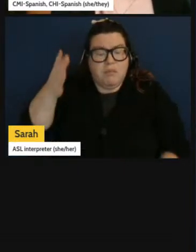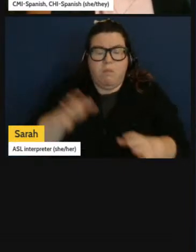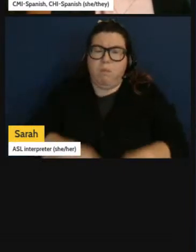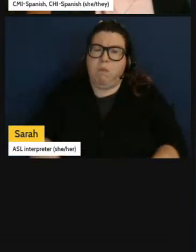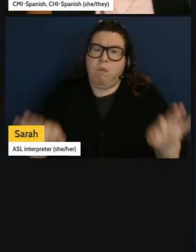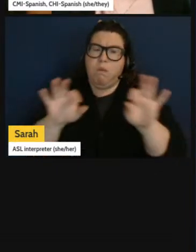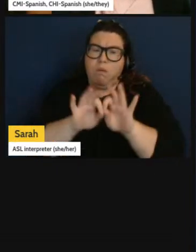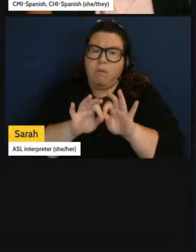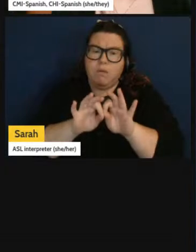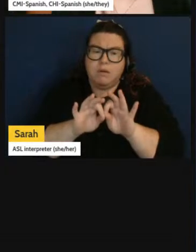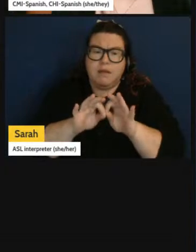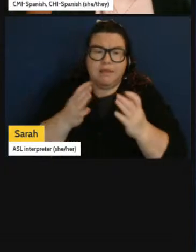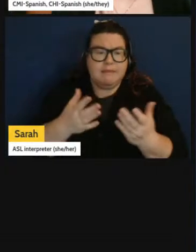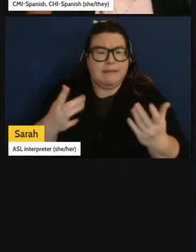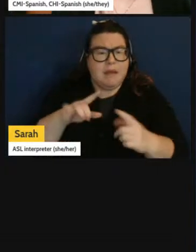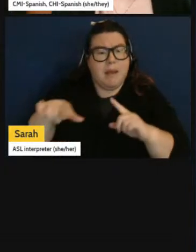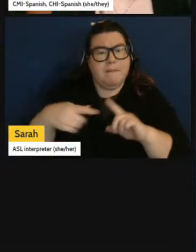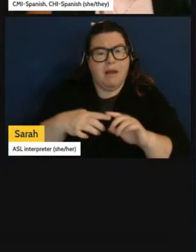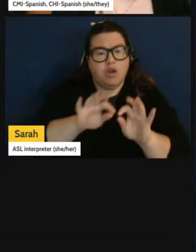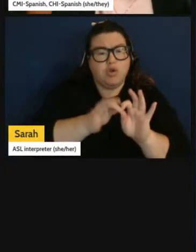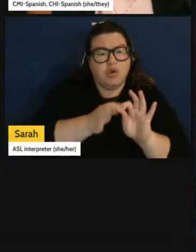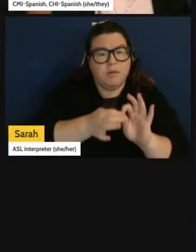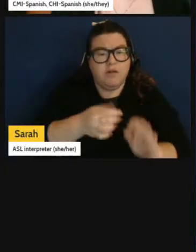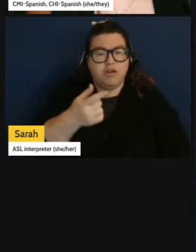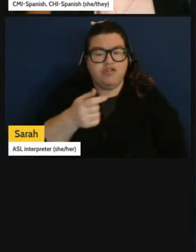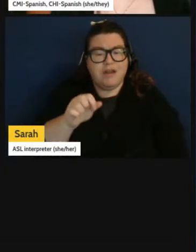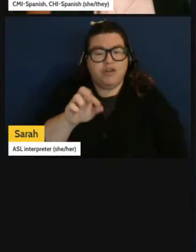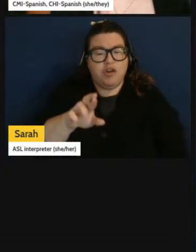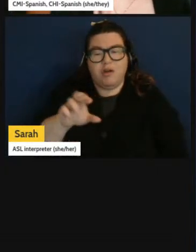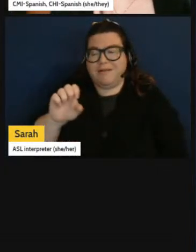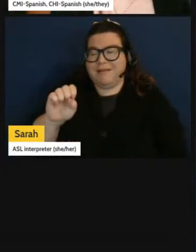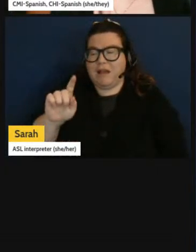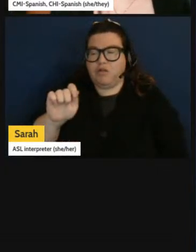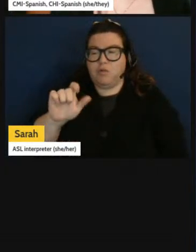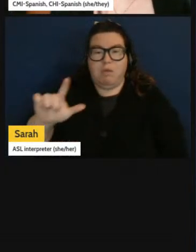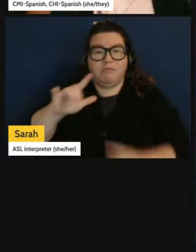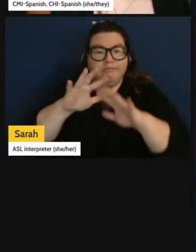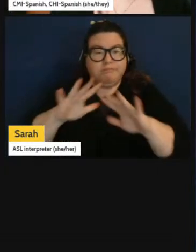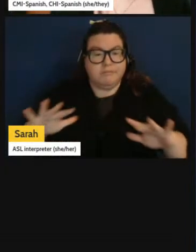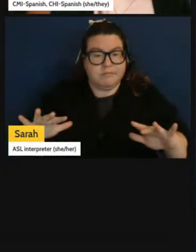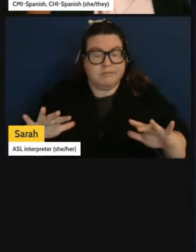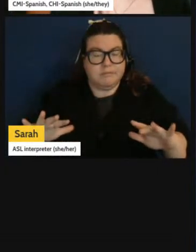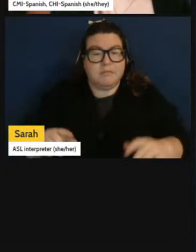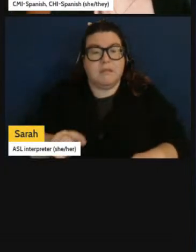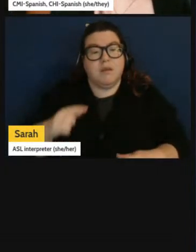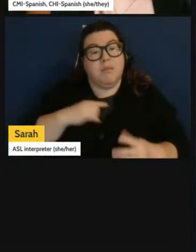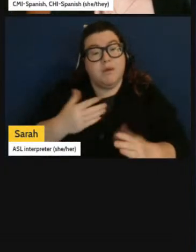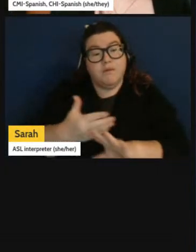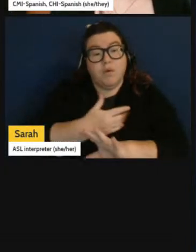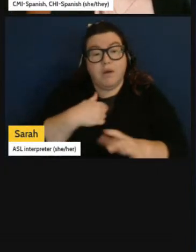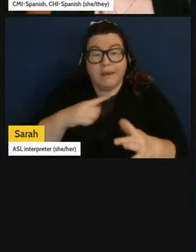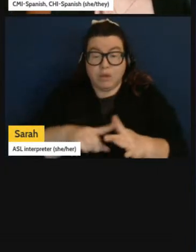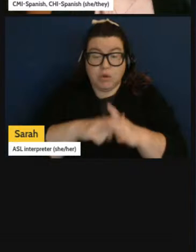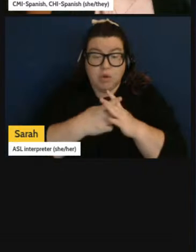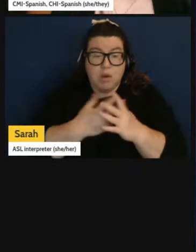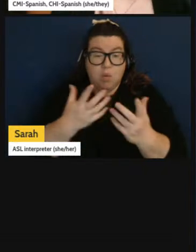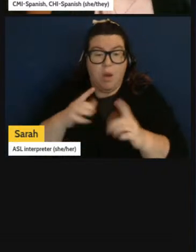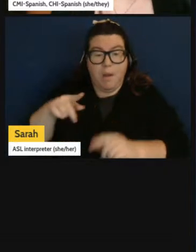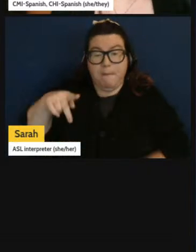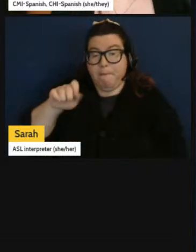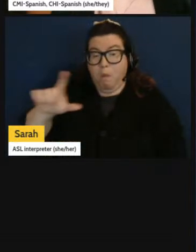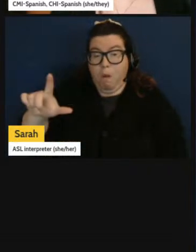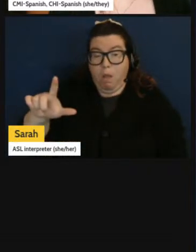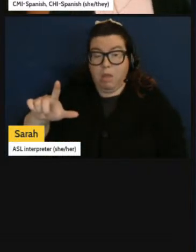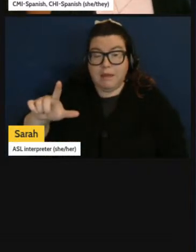topic, which is interpreting for gender and sexual diversity. So like I said, before we get started, I'd love for you to join our poll in